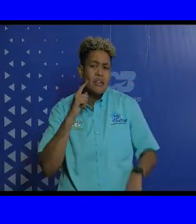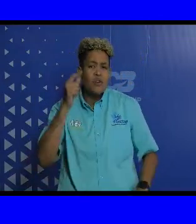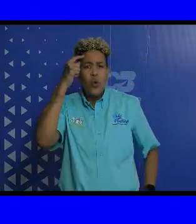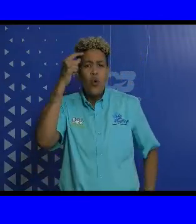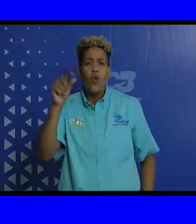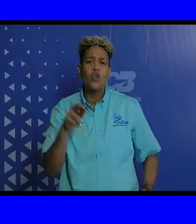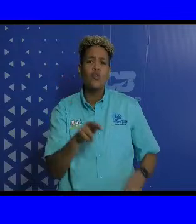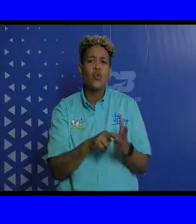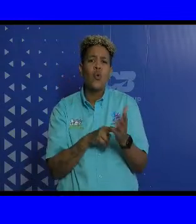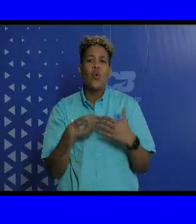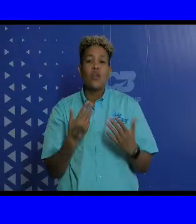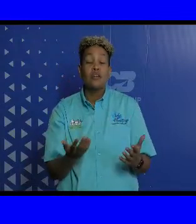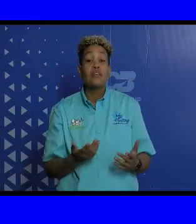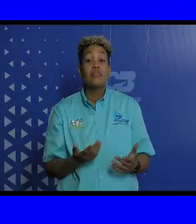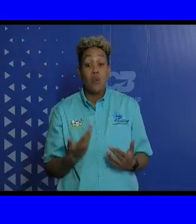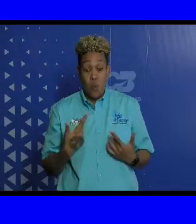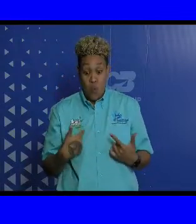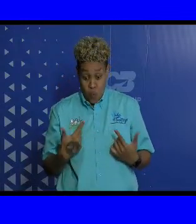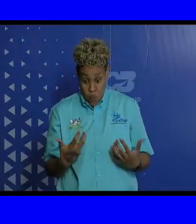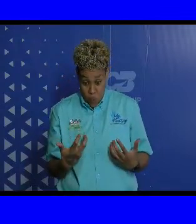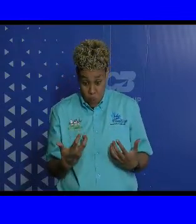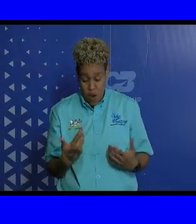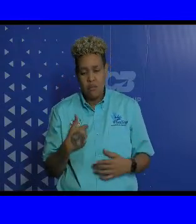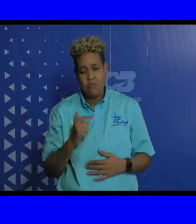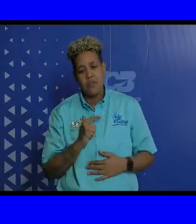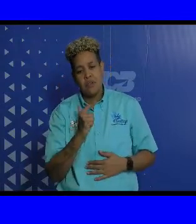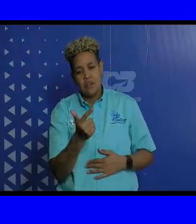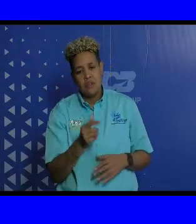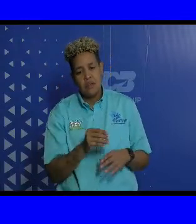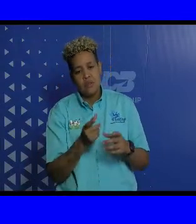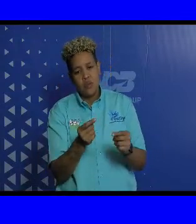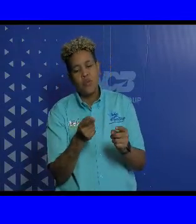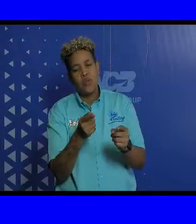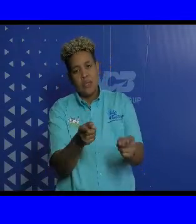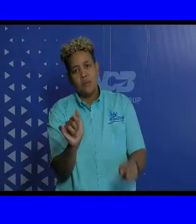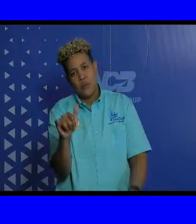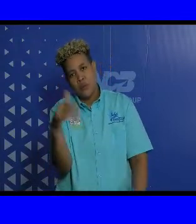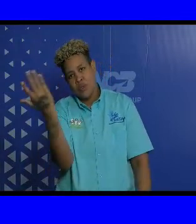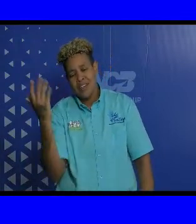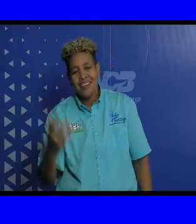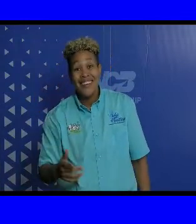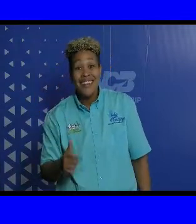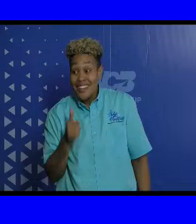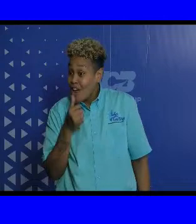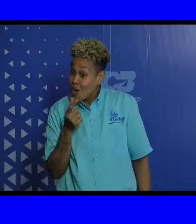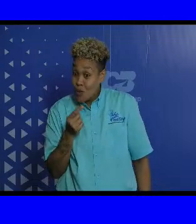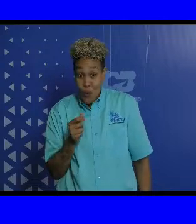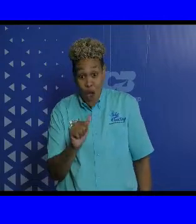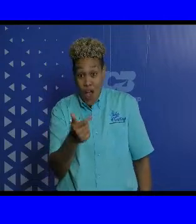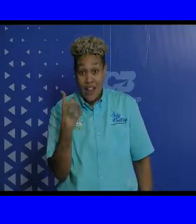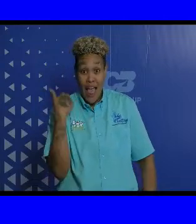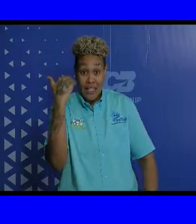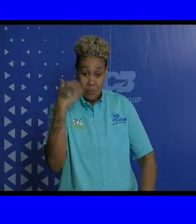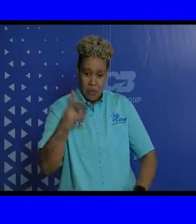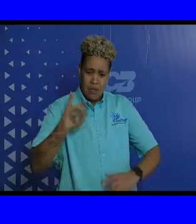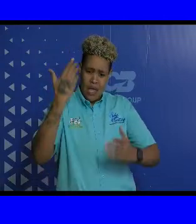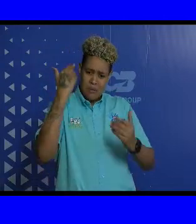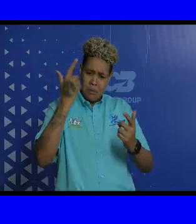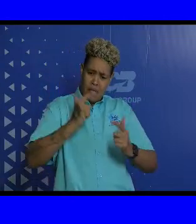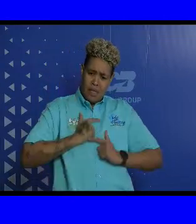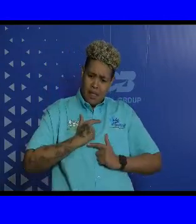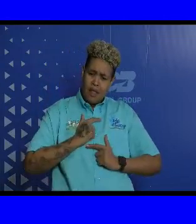golden rule. Do to others as you would have them do unto you. And not doing to others as you would have